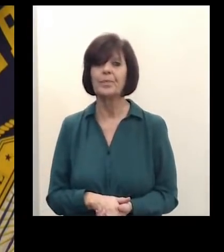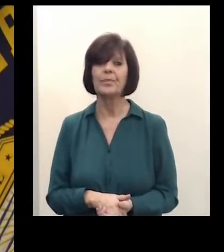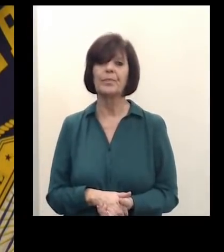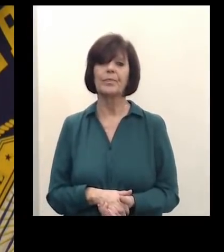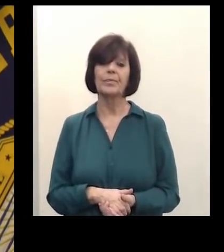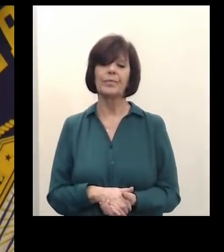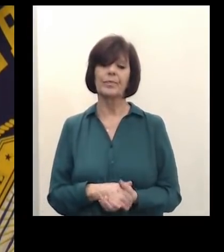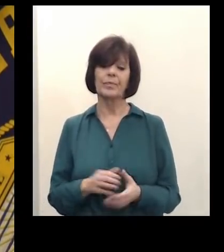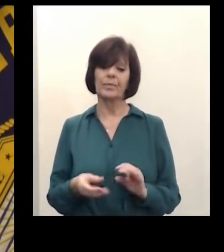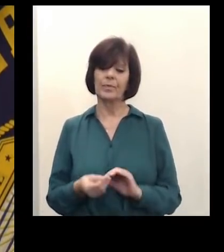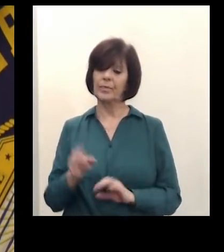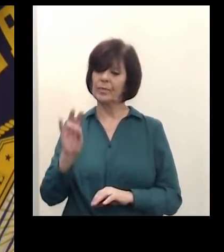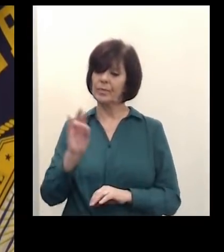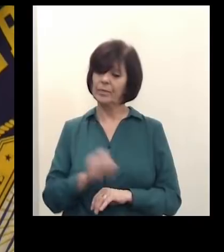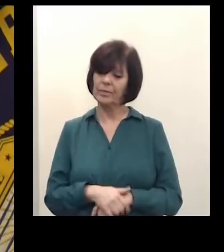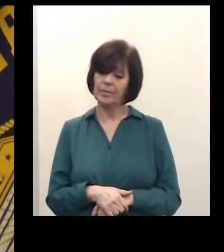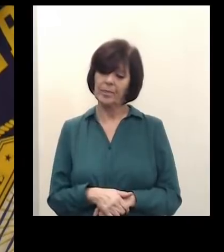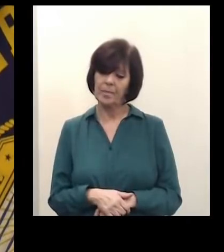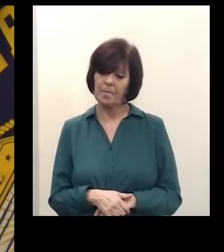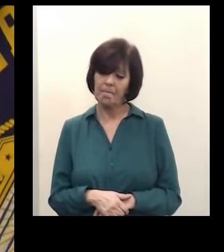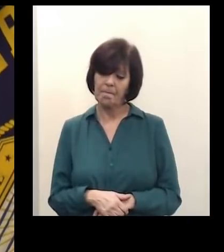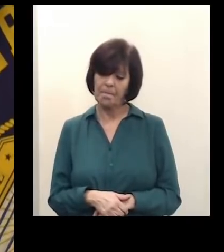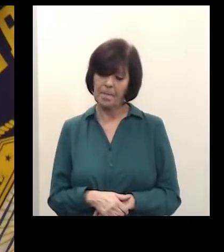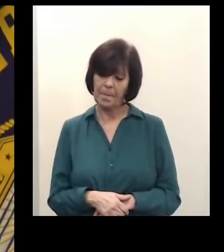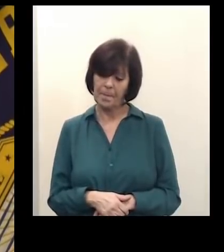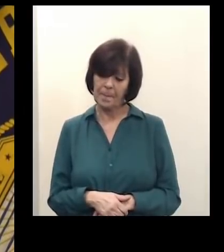WKBW TV, Channel 7.